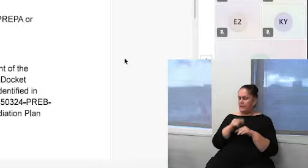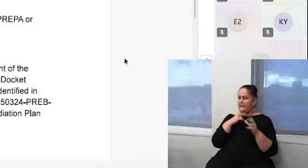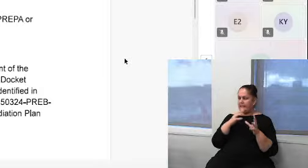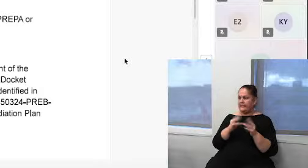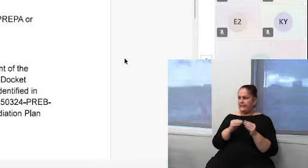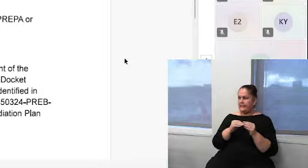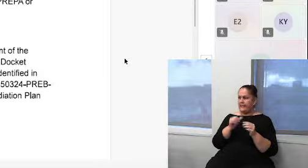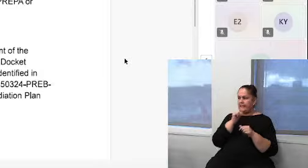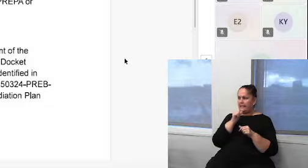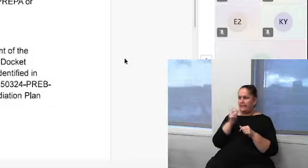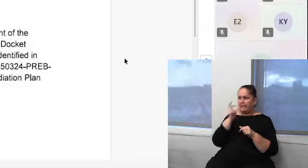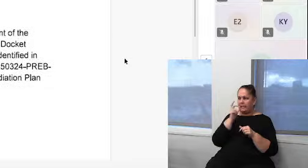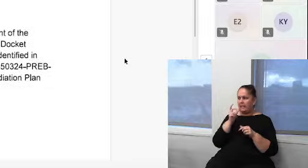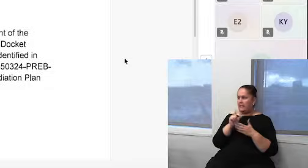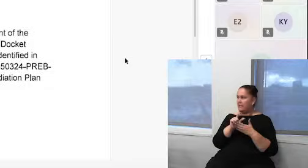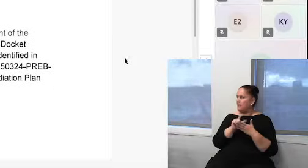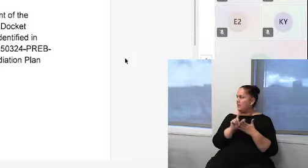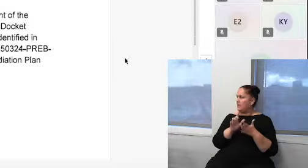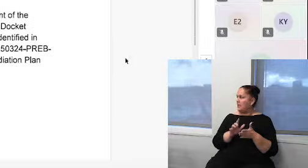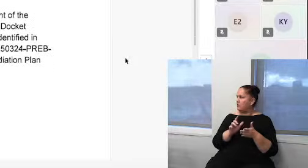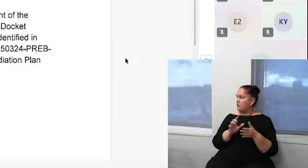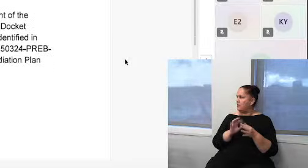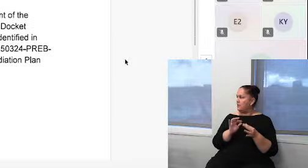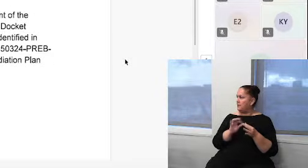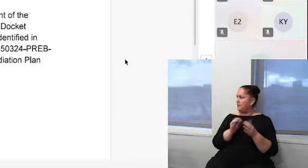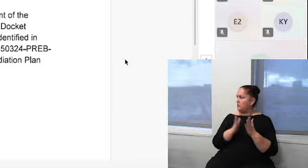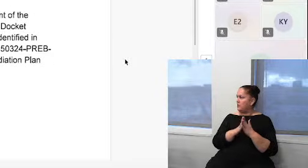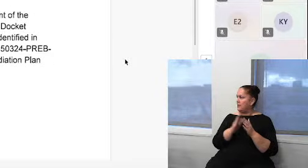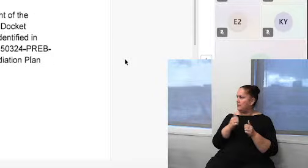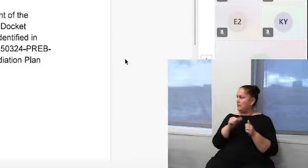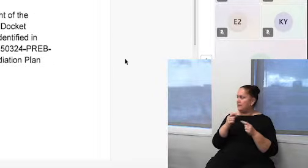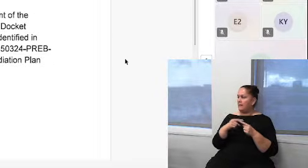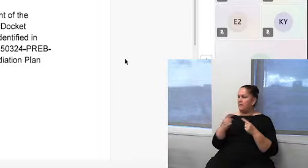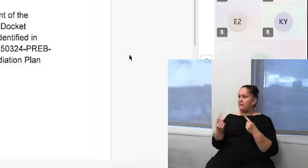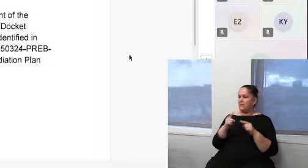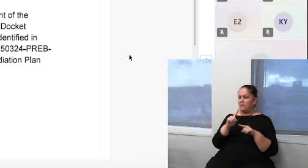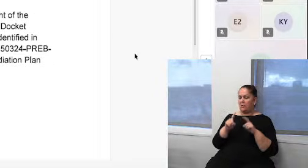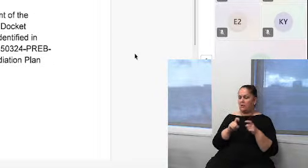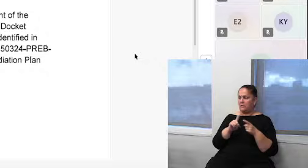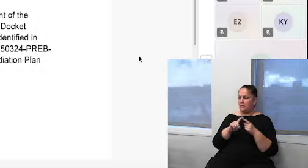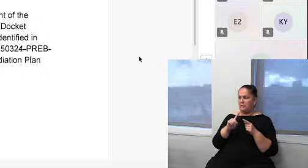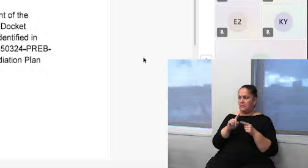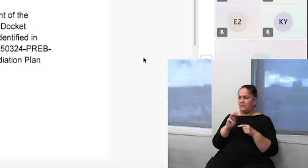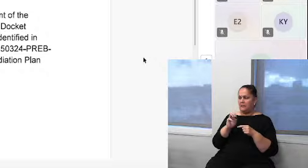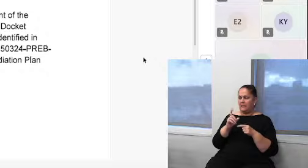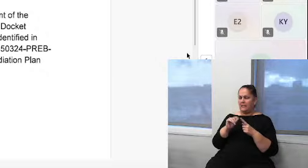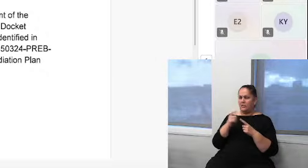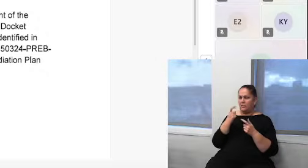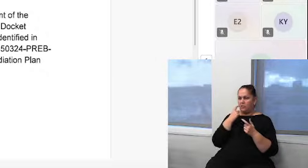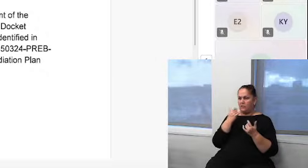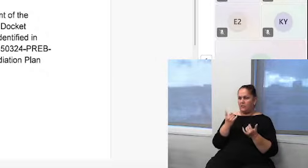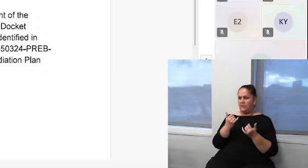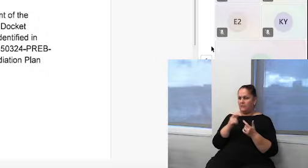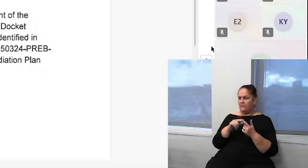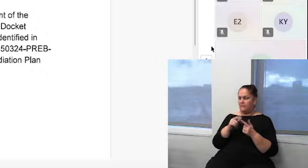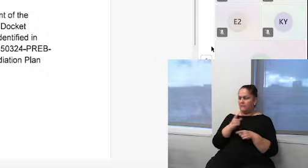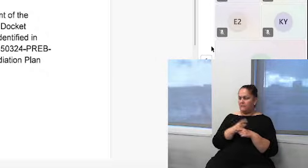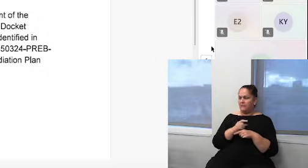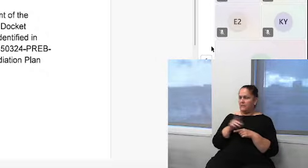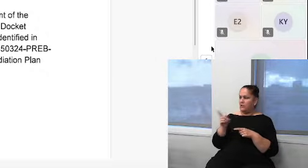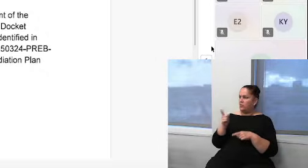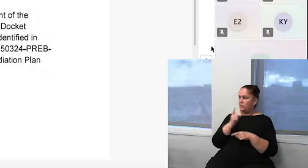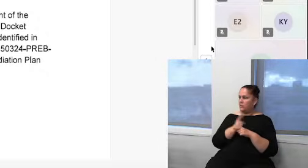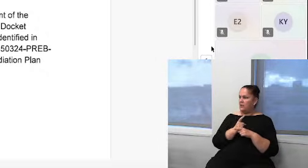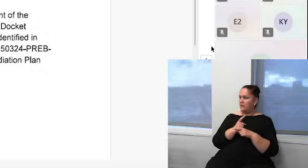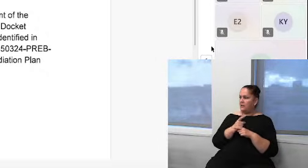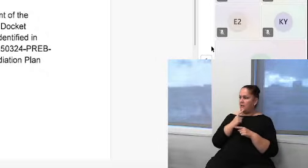during this hearing, and I did not hear counsel or the pensions to ask any adversarial questions of Mr. Melendez just now. They